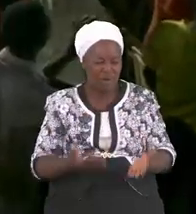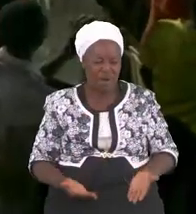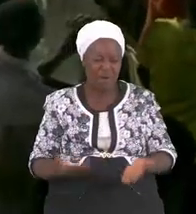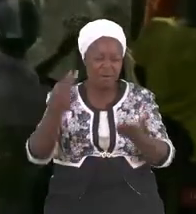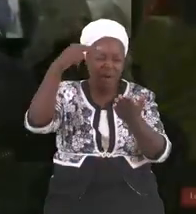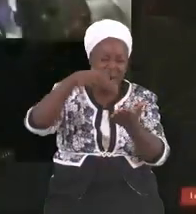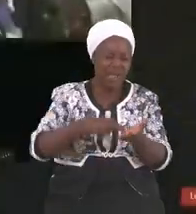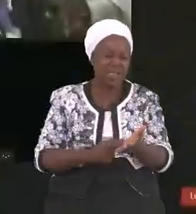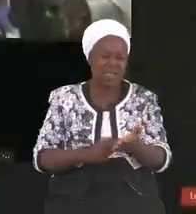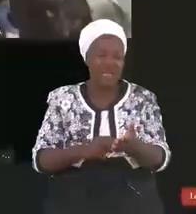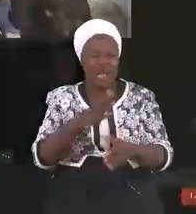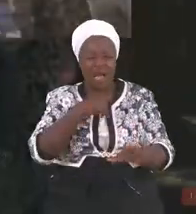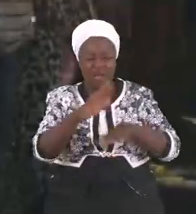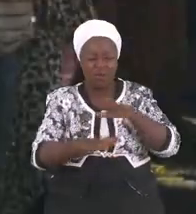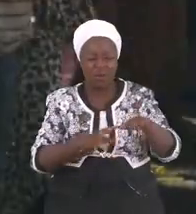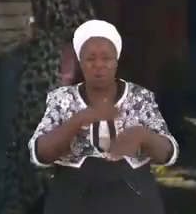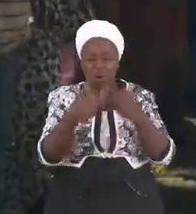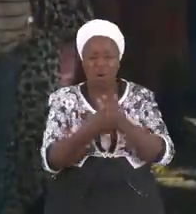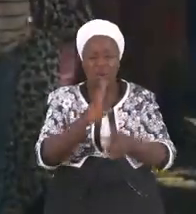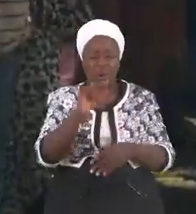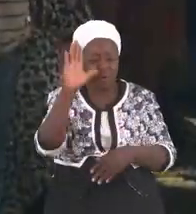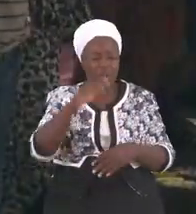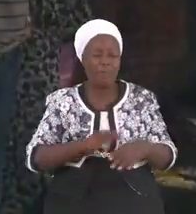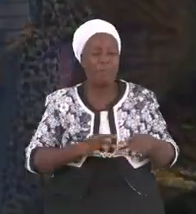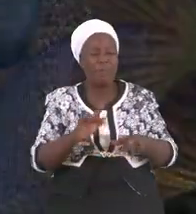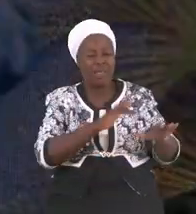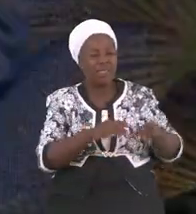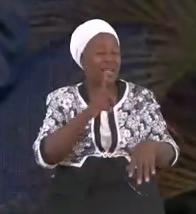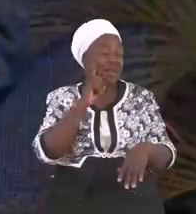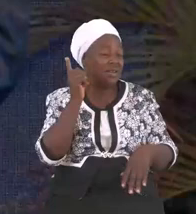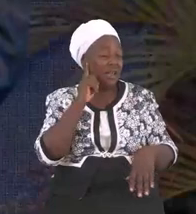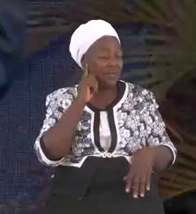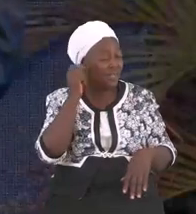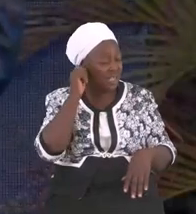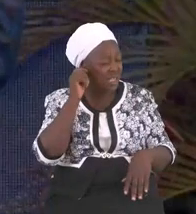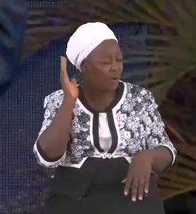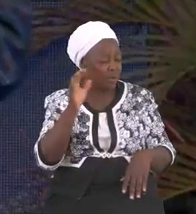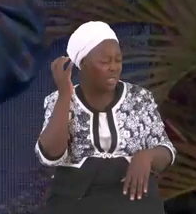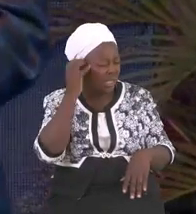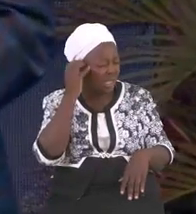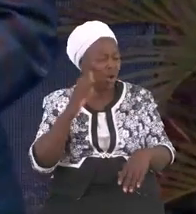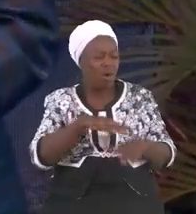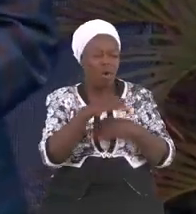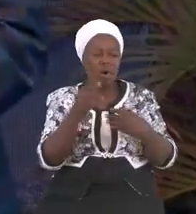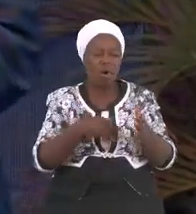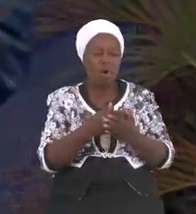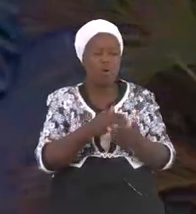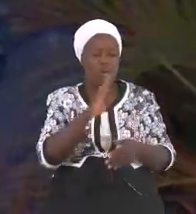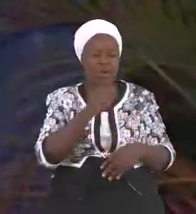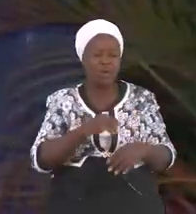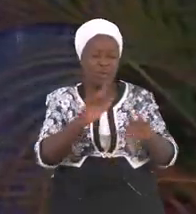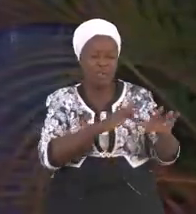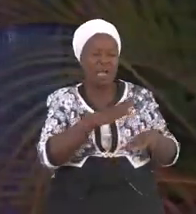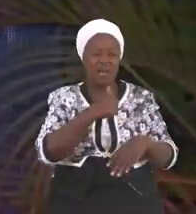walk all by your mercy. Amen. Deaf ears will hear all by your mercy. And dumb tongues will